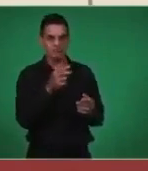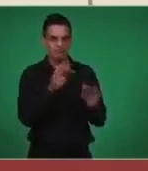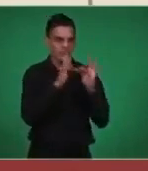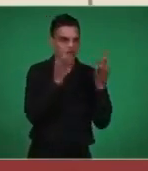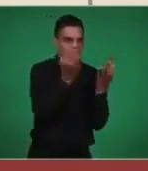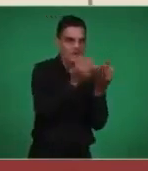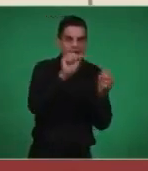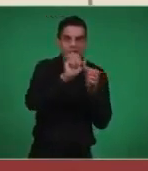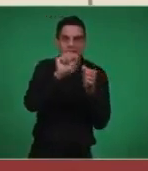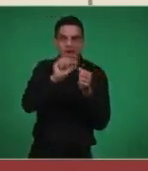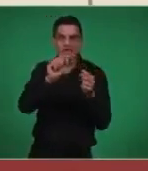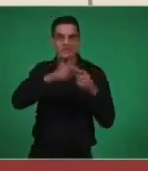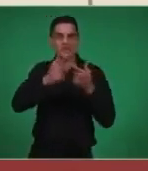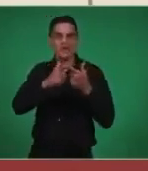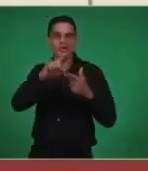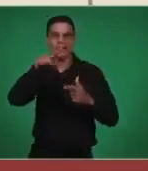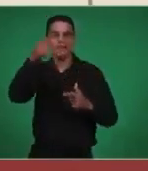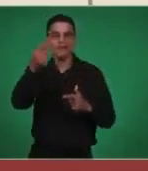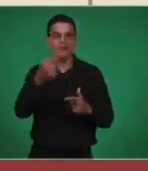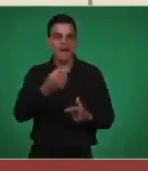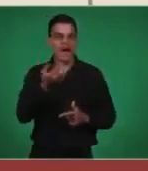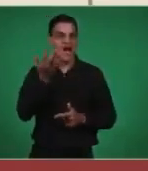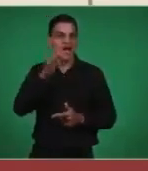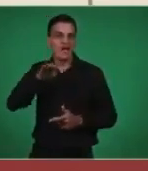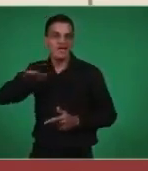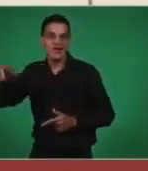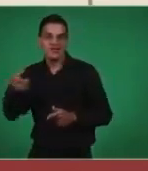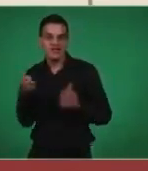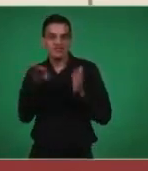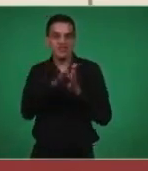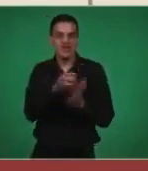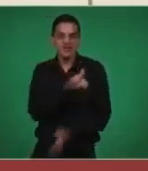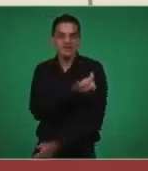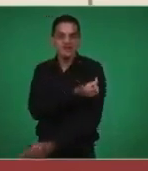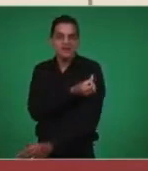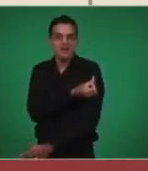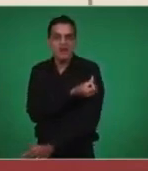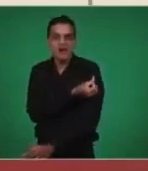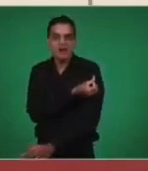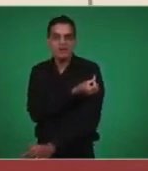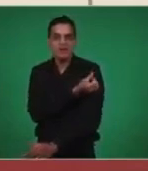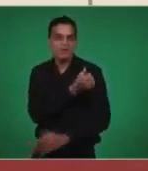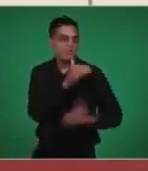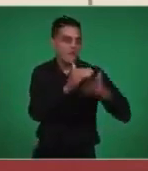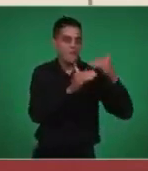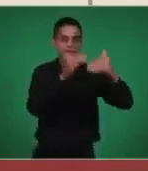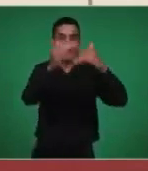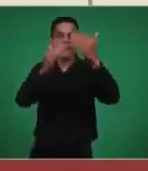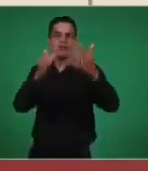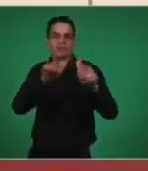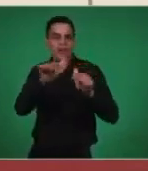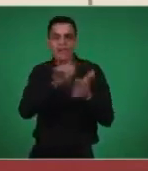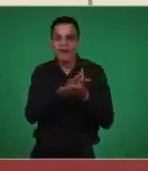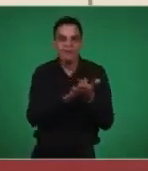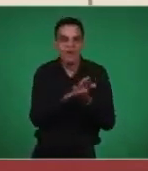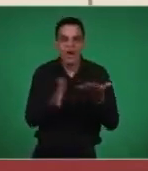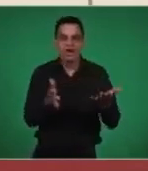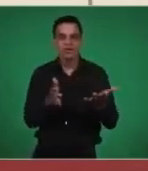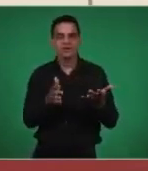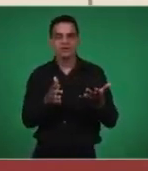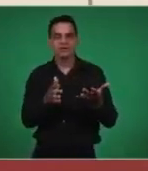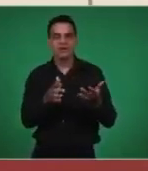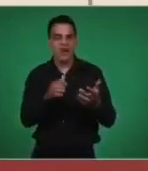the 6th year of age, they develop without giving any headache to the parents. They do their own